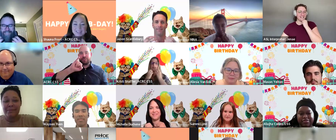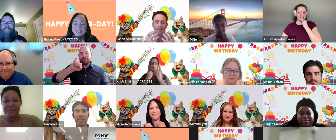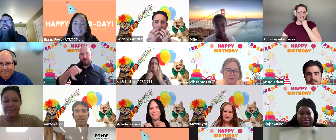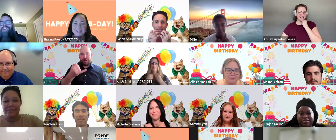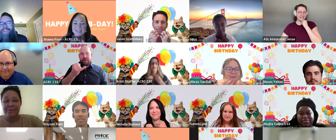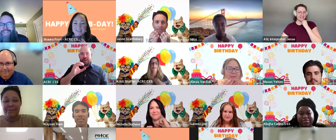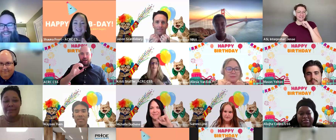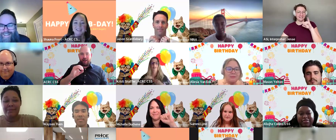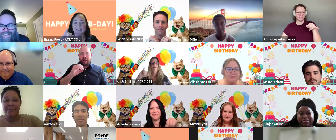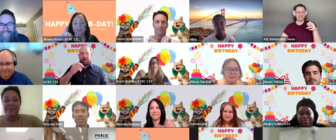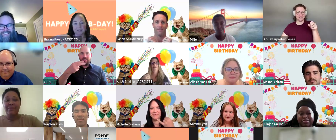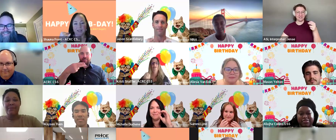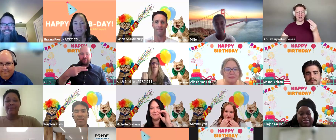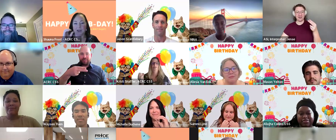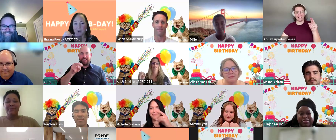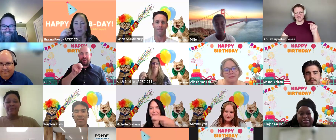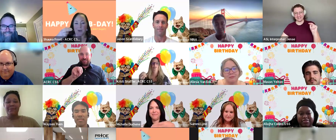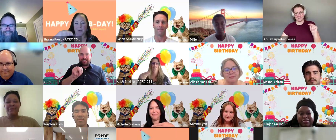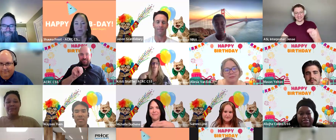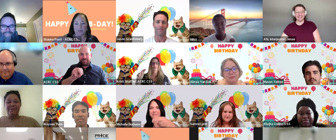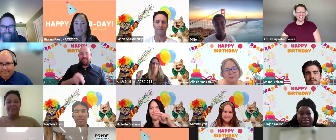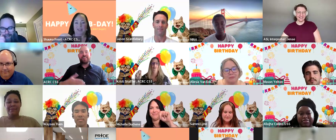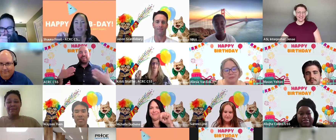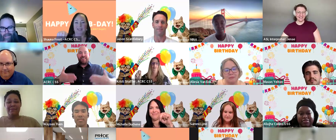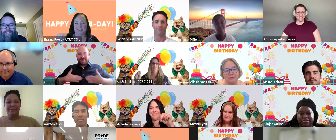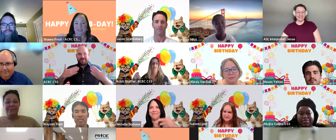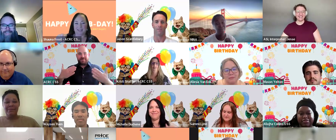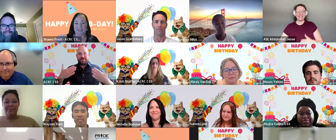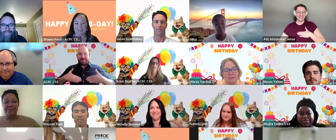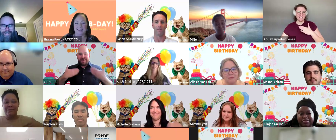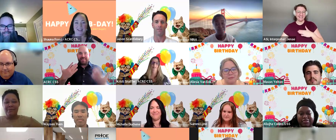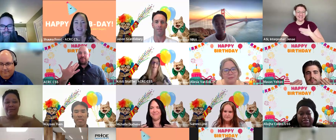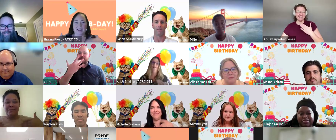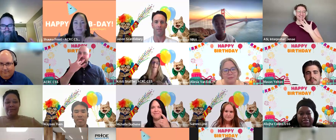And then this is Dear John.